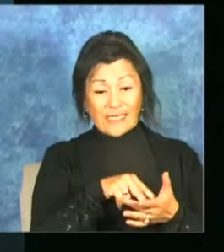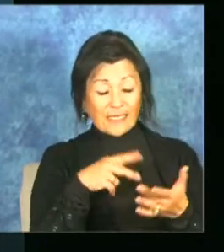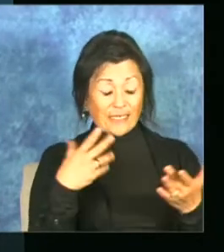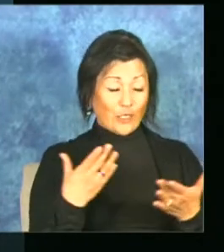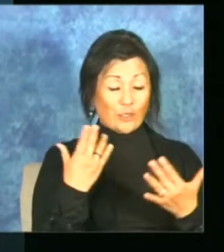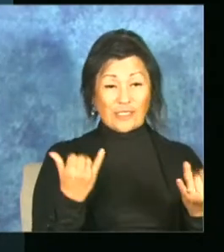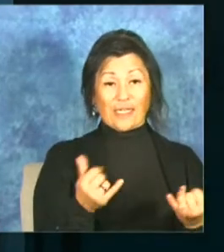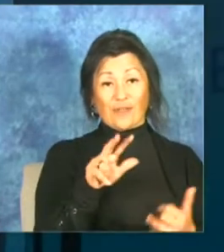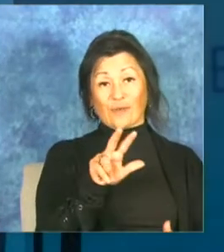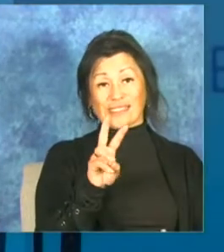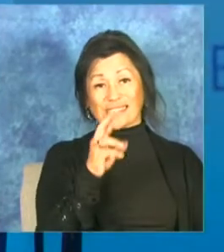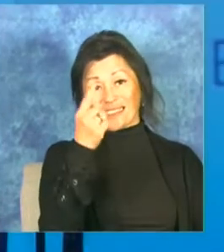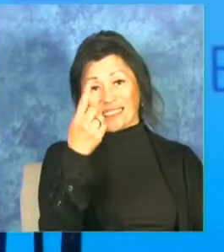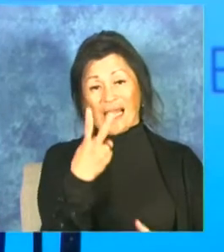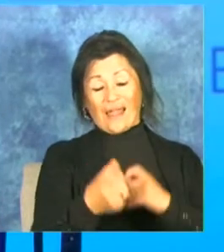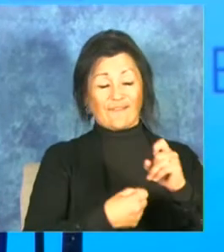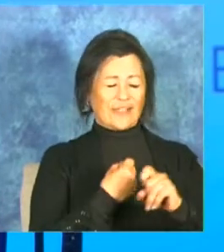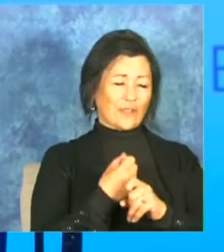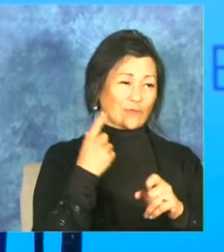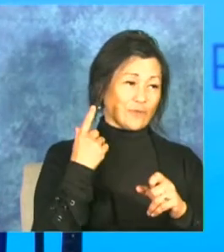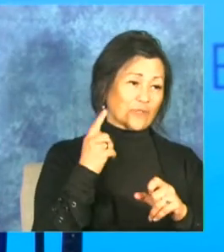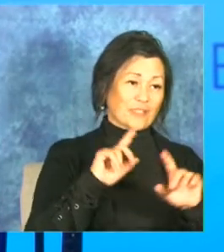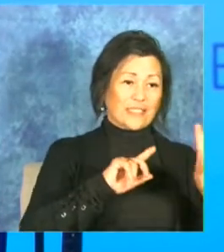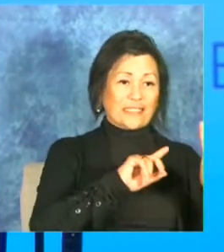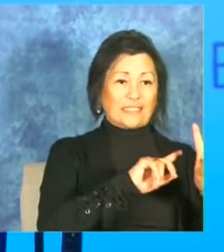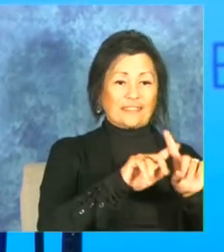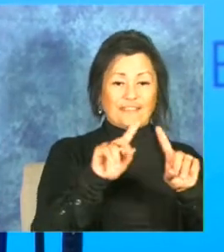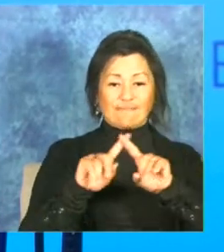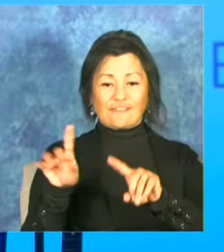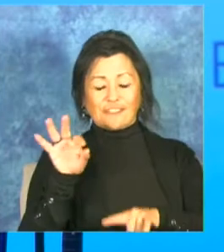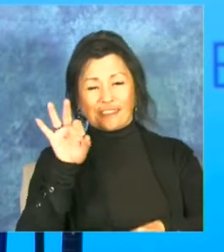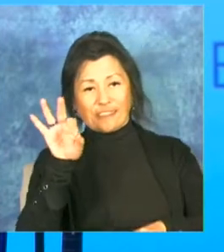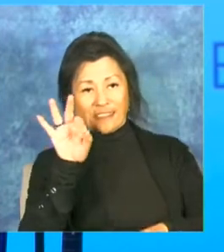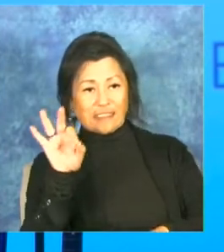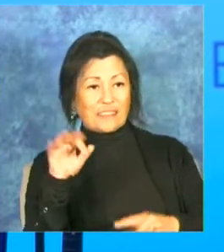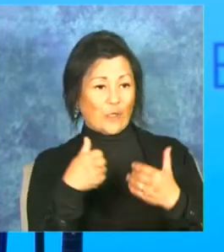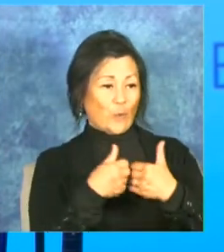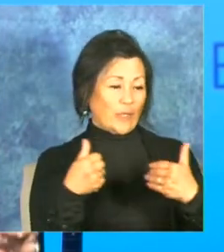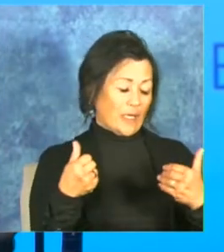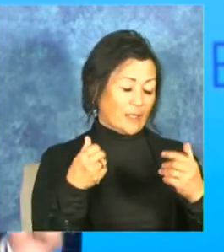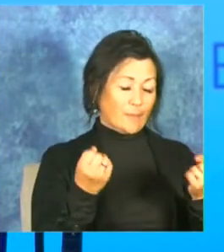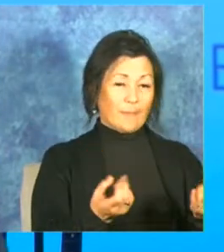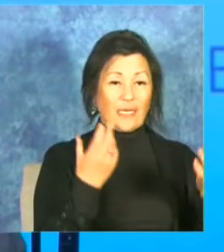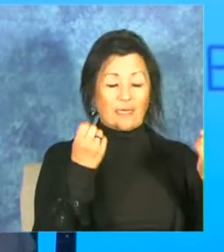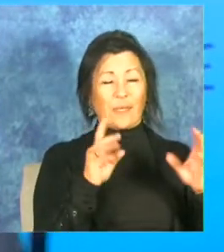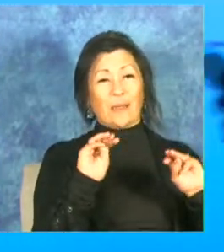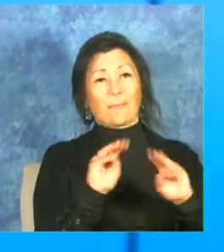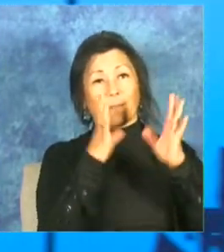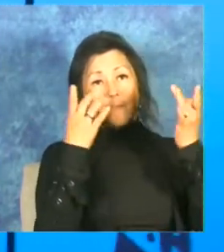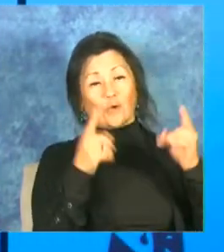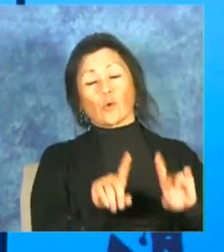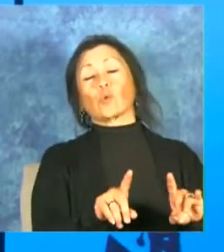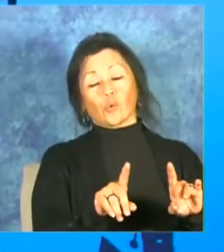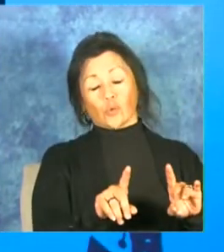half years later, with all the ministries of both the church and the school, without a multitude of